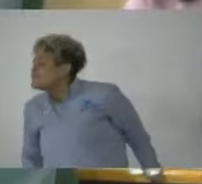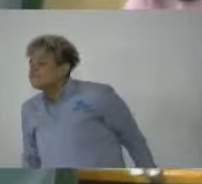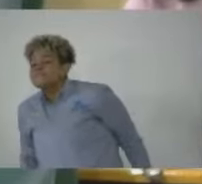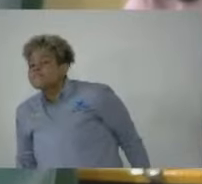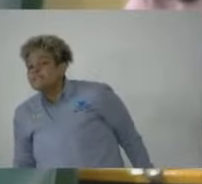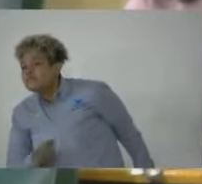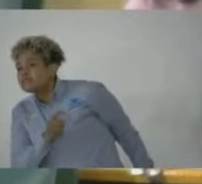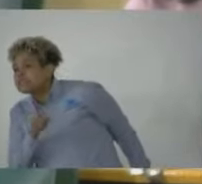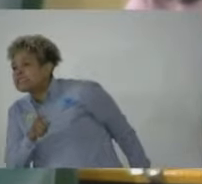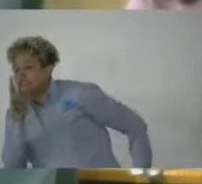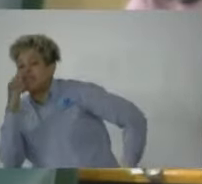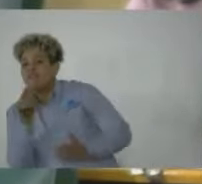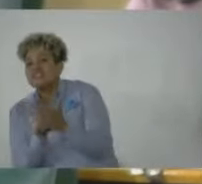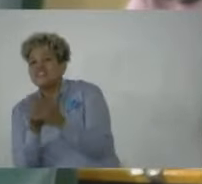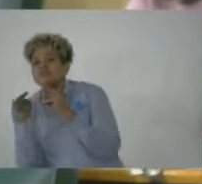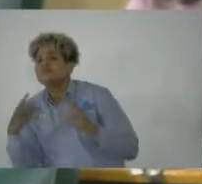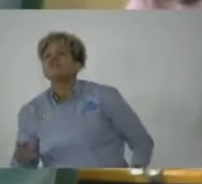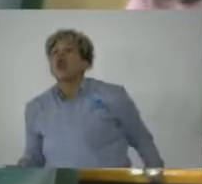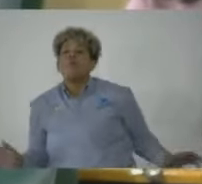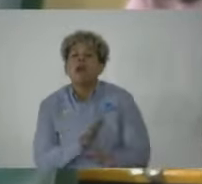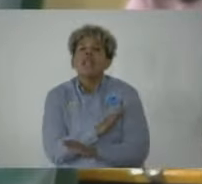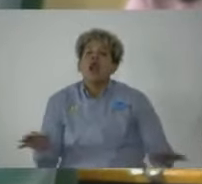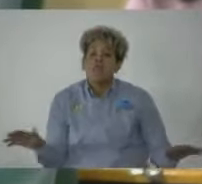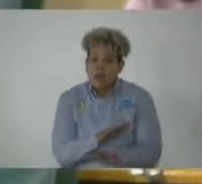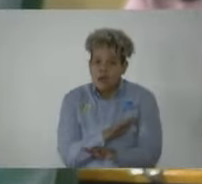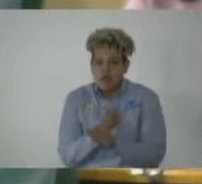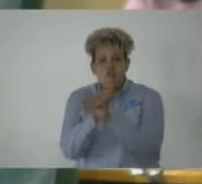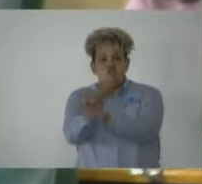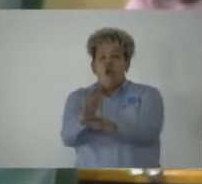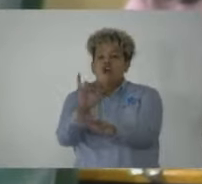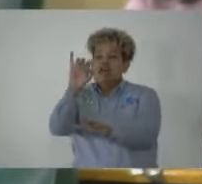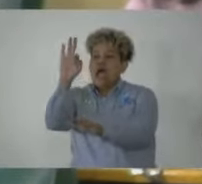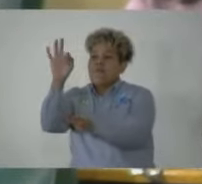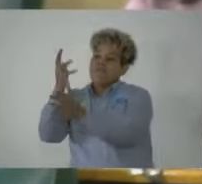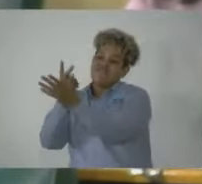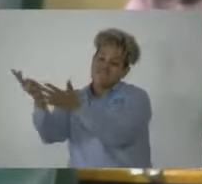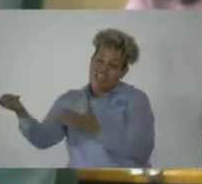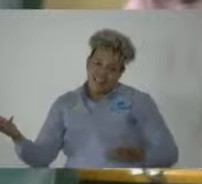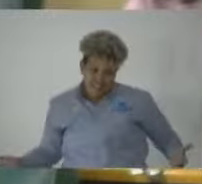about the need for fiscal responsibility. And as a result,